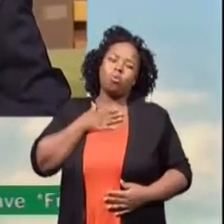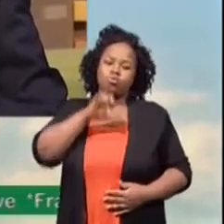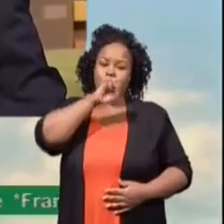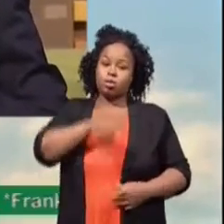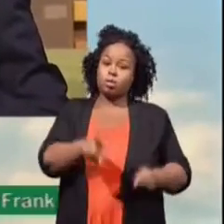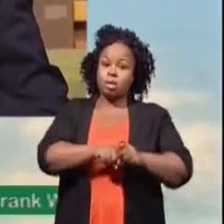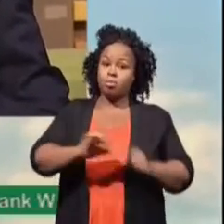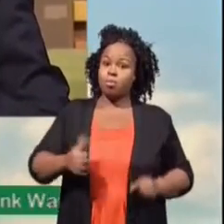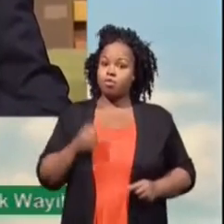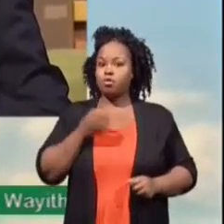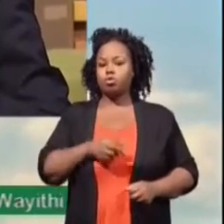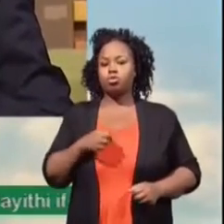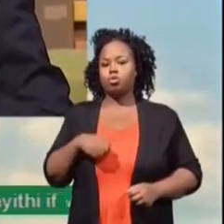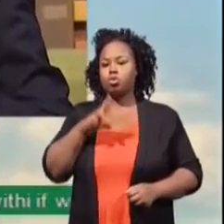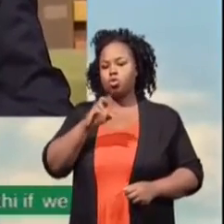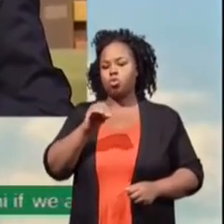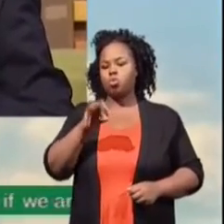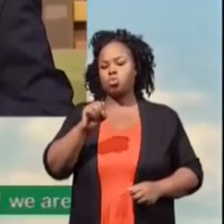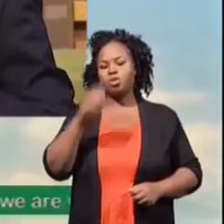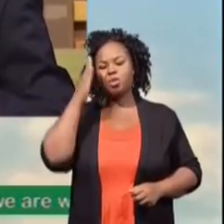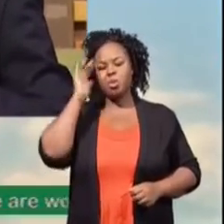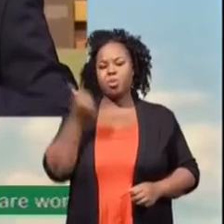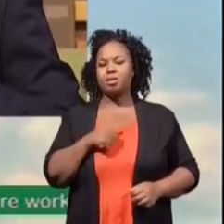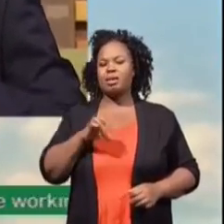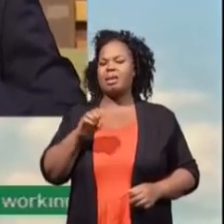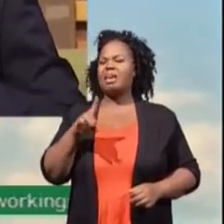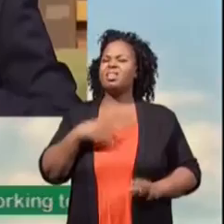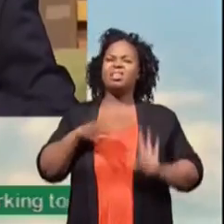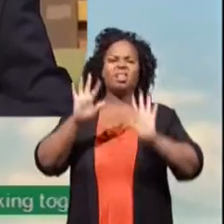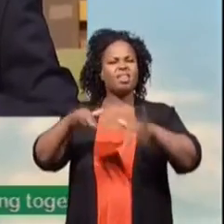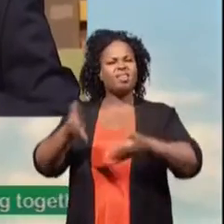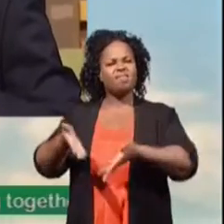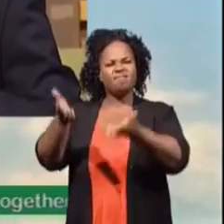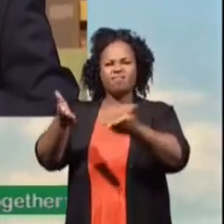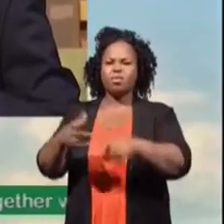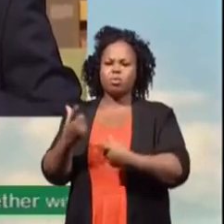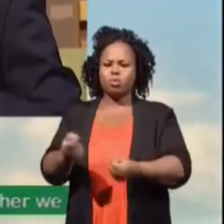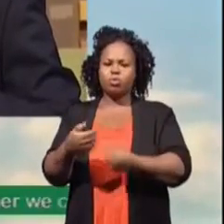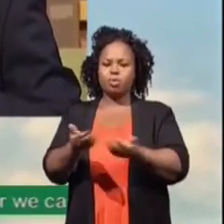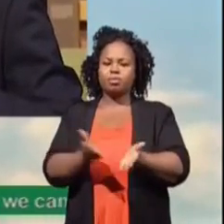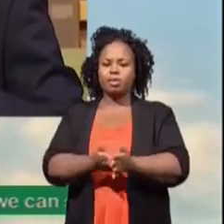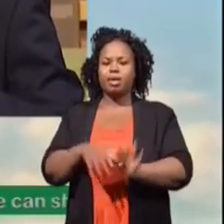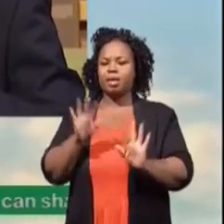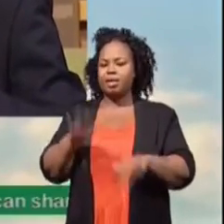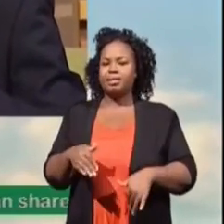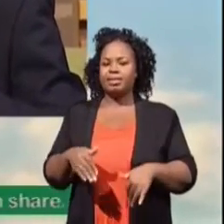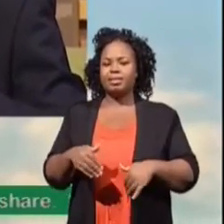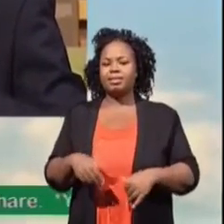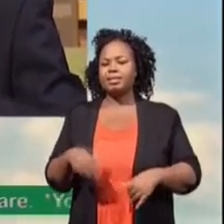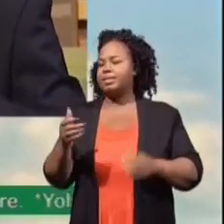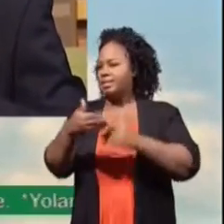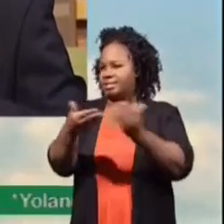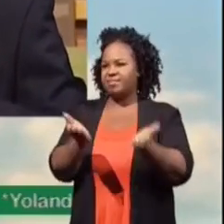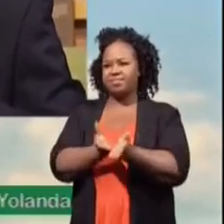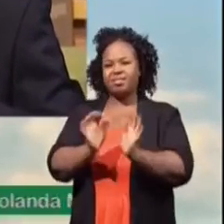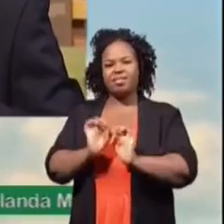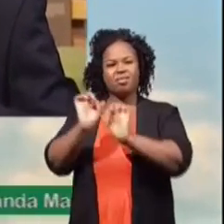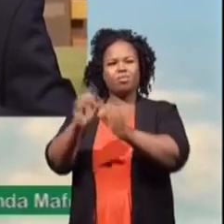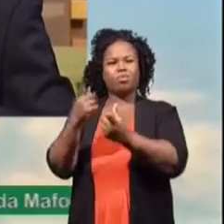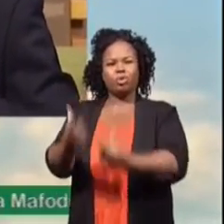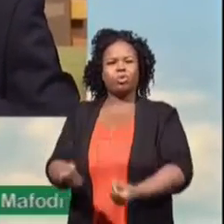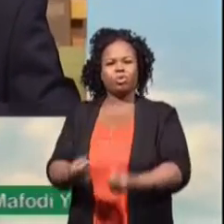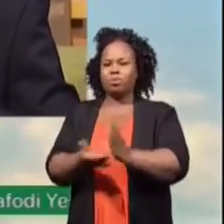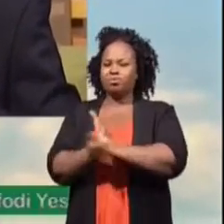jana le msadi wae house roads what say what ah edi motlwele ndijana batla buya ka zuzulwa as easy